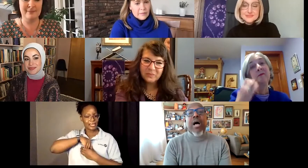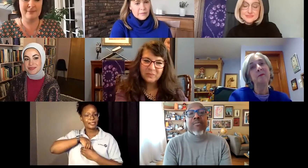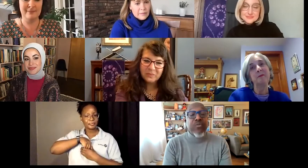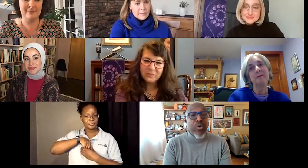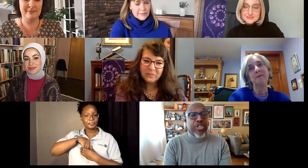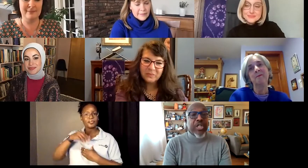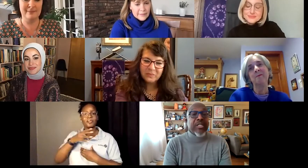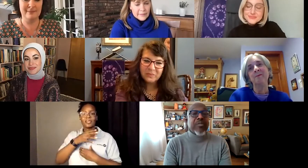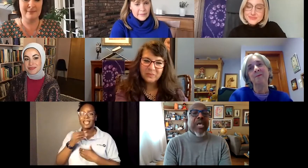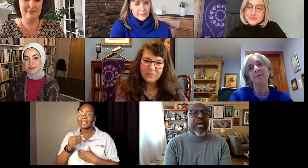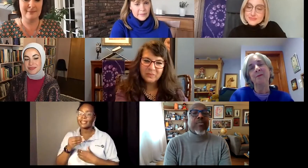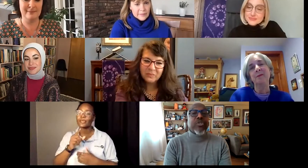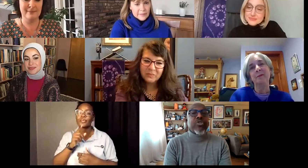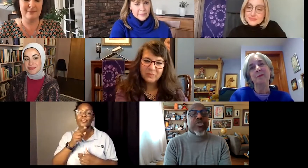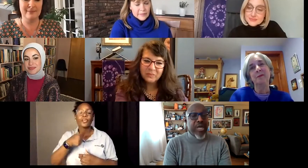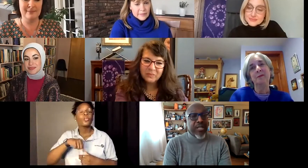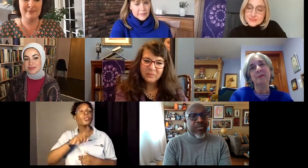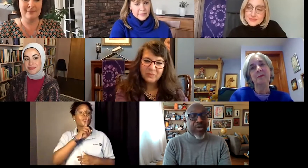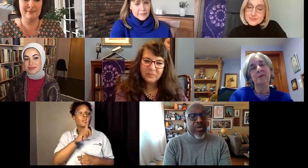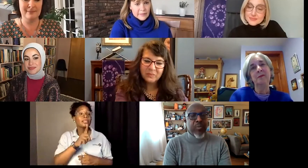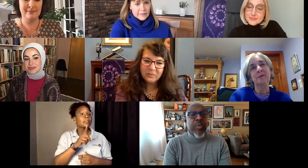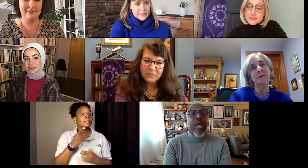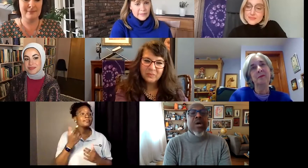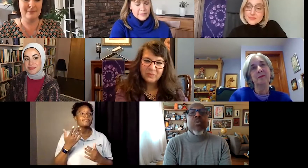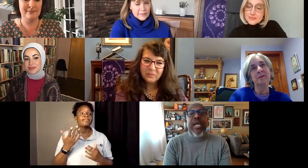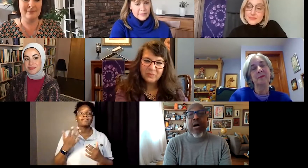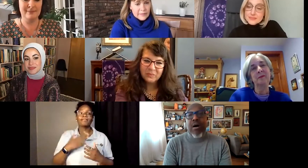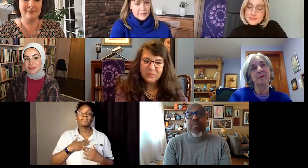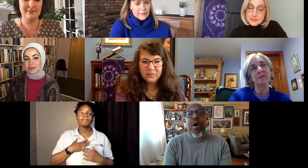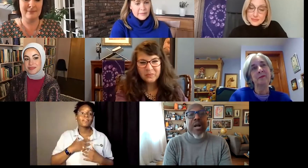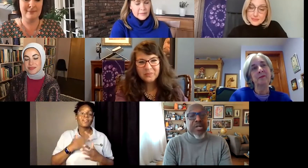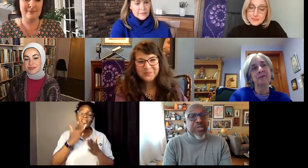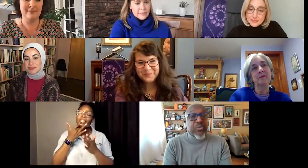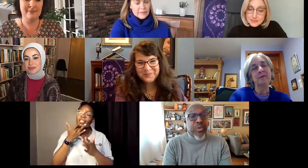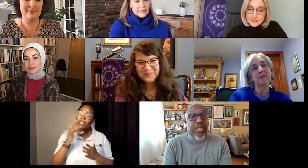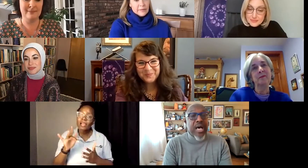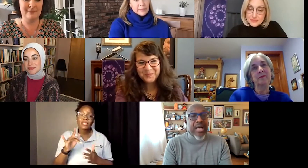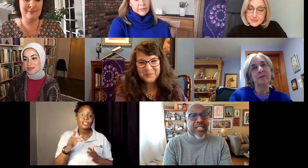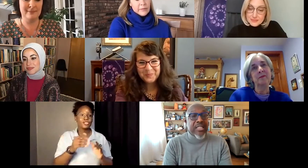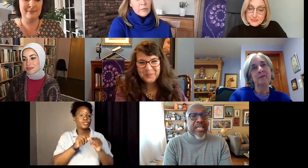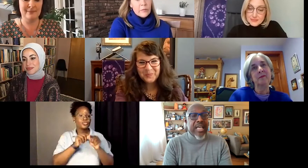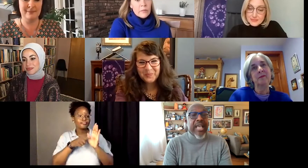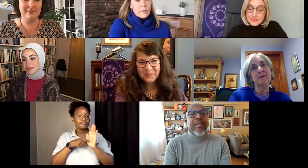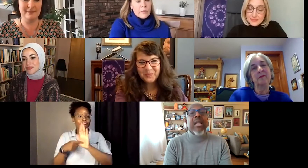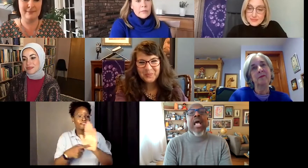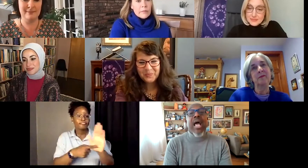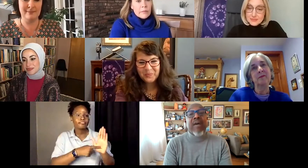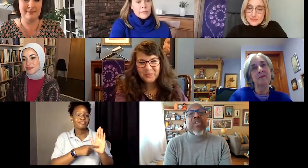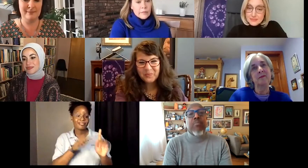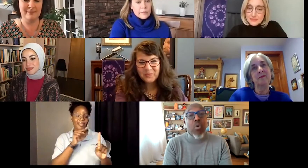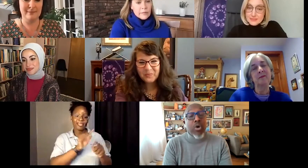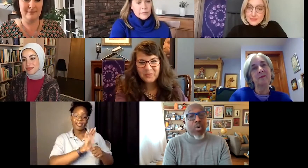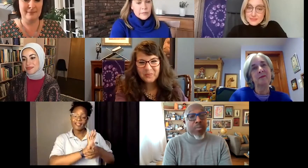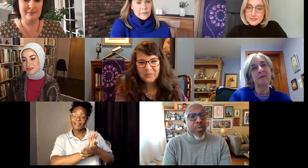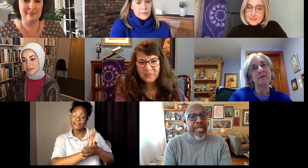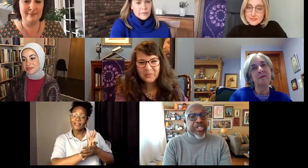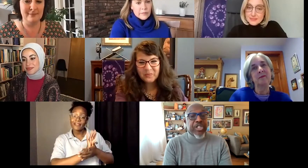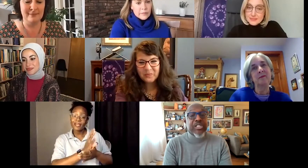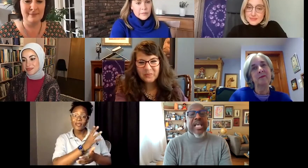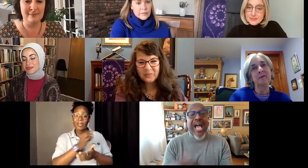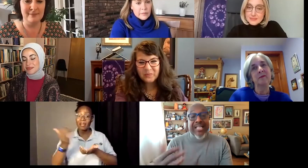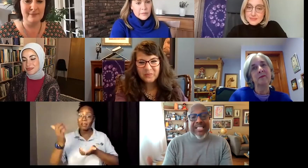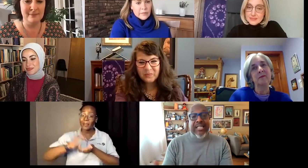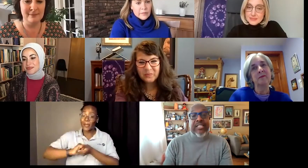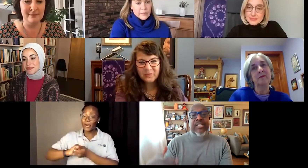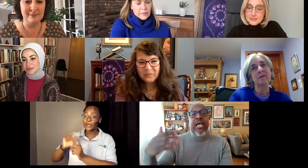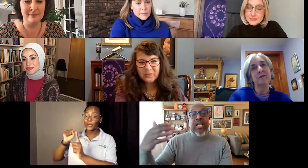very fortunate to be able to screen the film. We are partners with Odyssey in having more